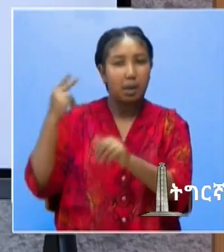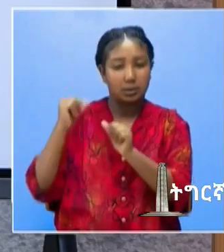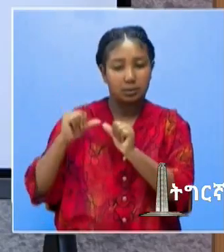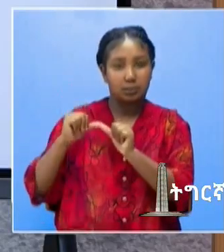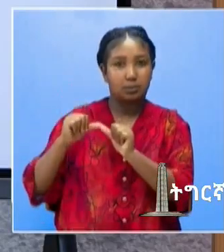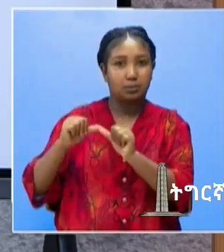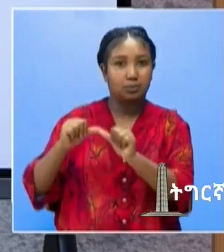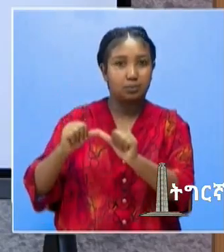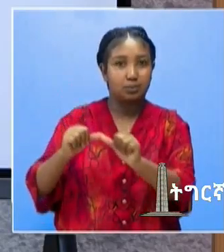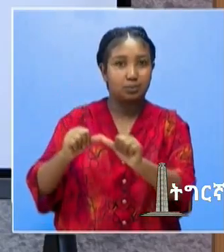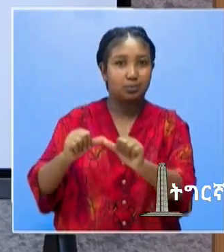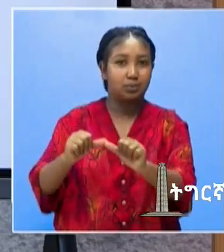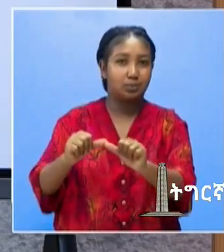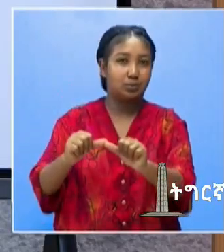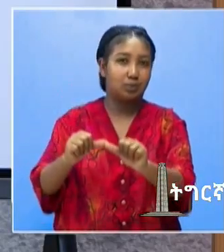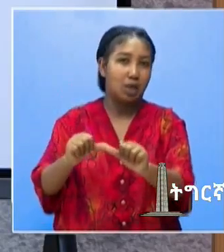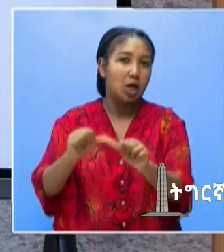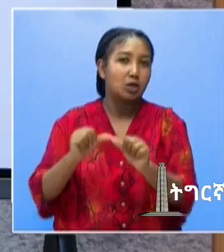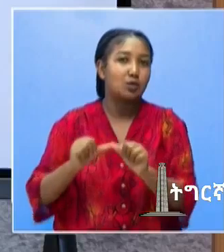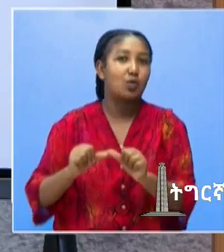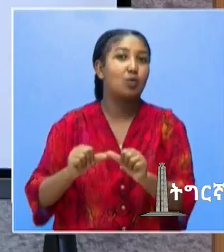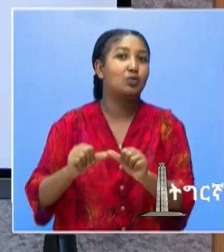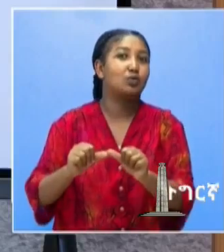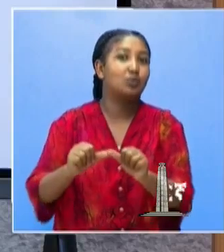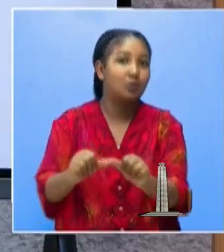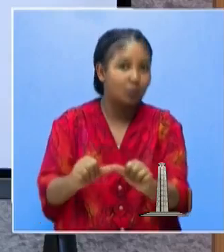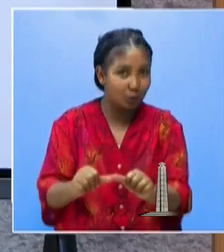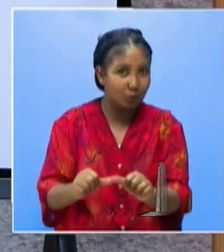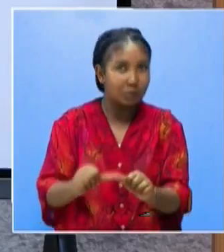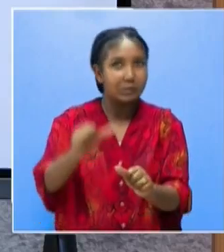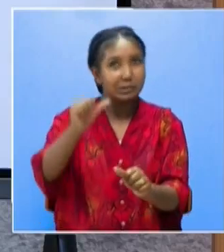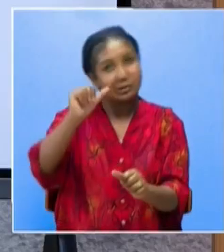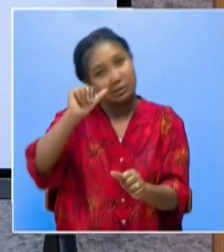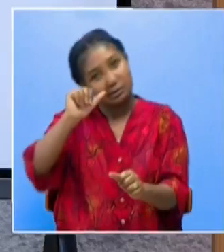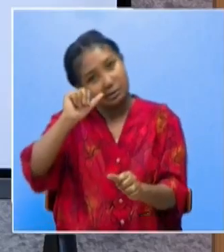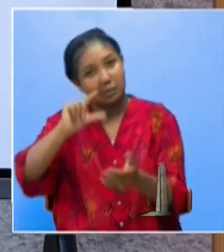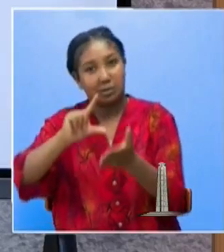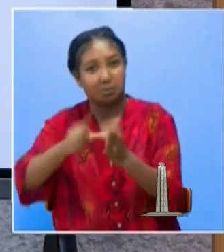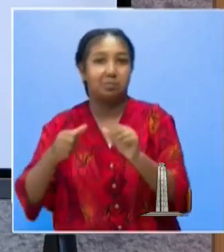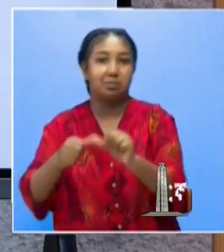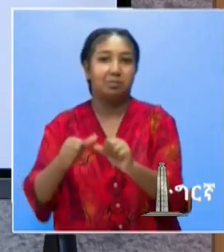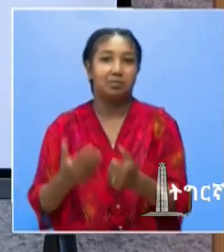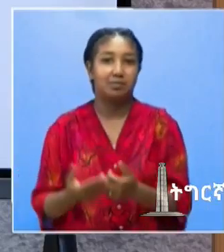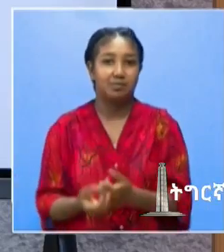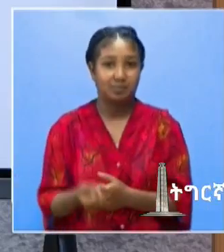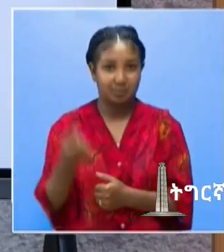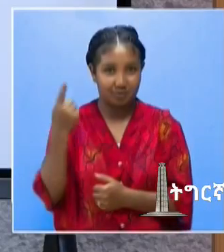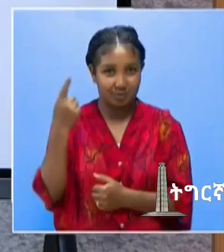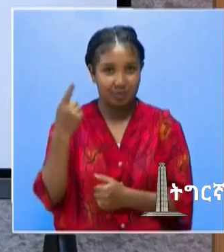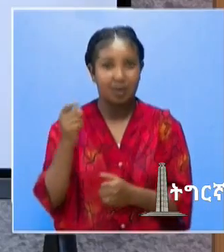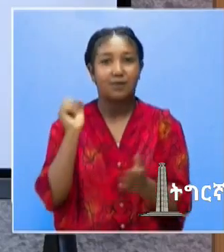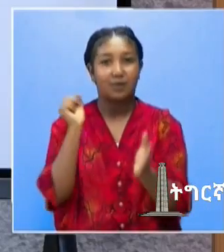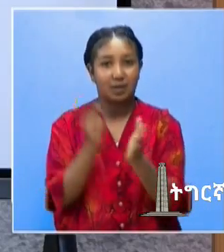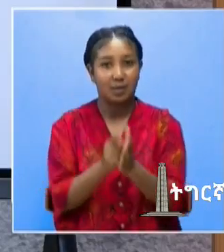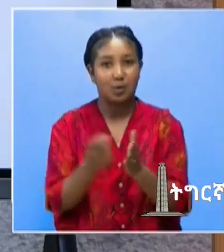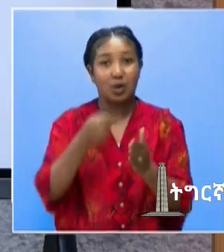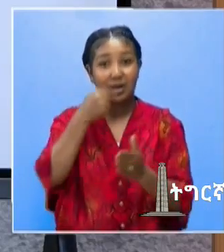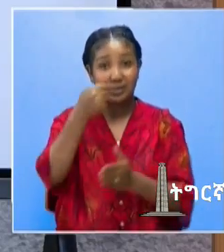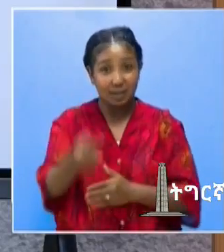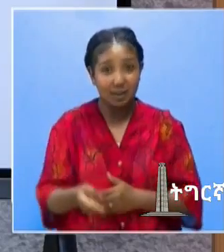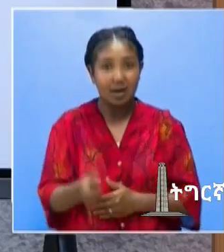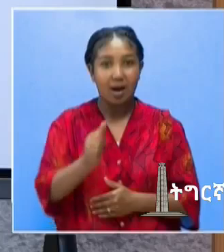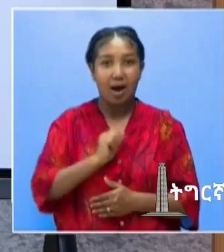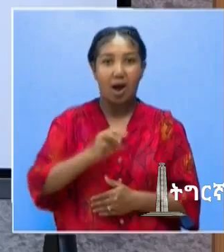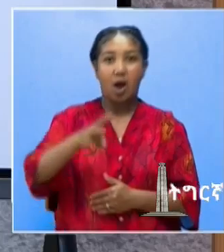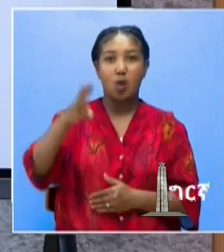past and maybe it was continued for a certain period of time. Okay? For example, when I said